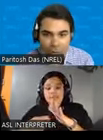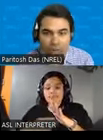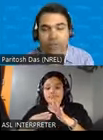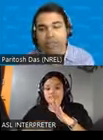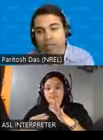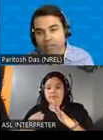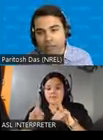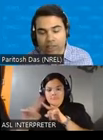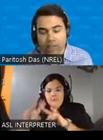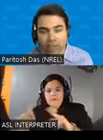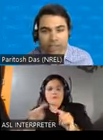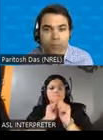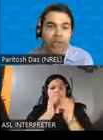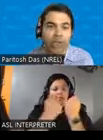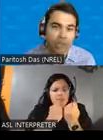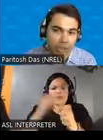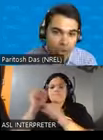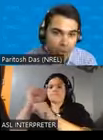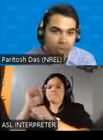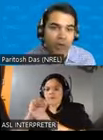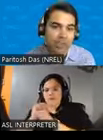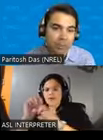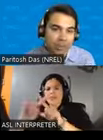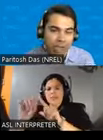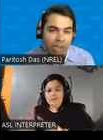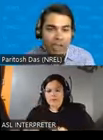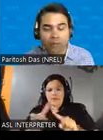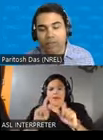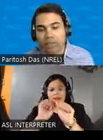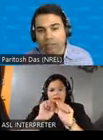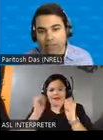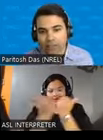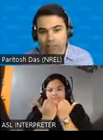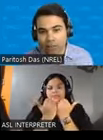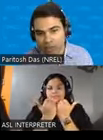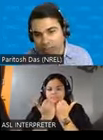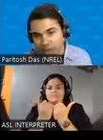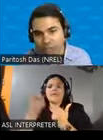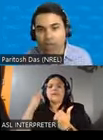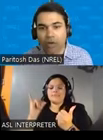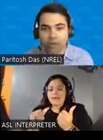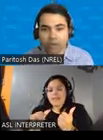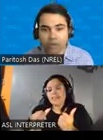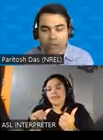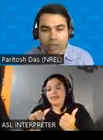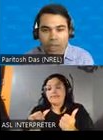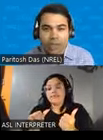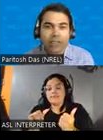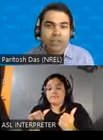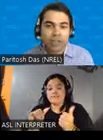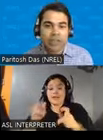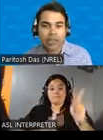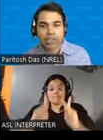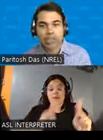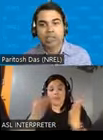agents, which in this case are considered as potential consumers or customers in various sectors such as residential and non-residential.